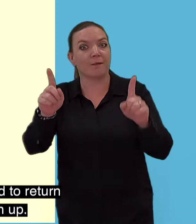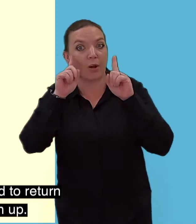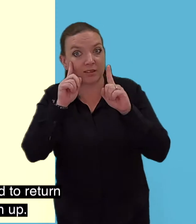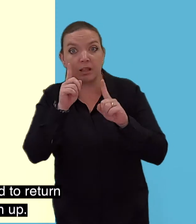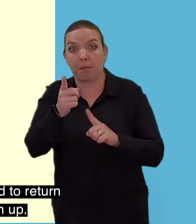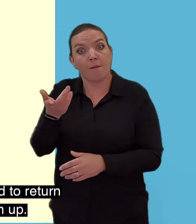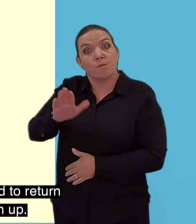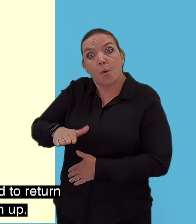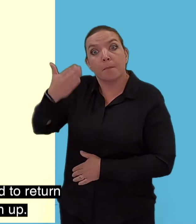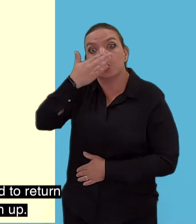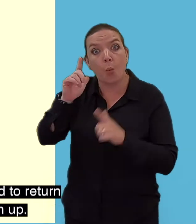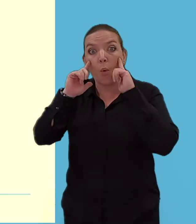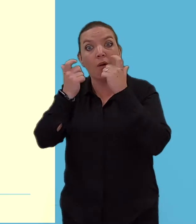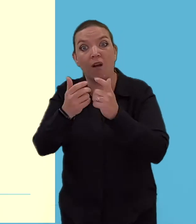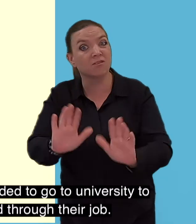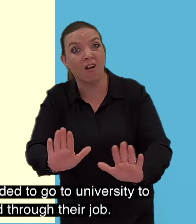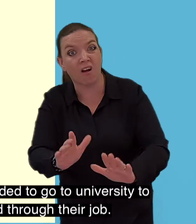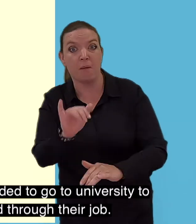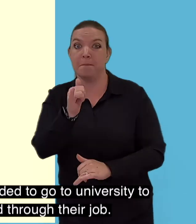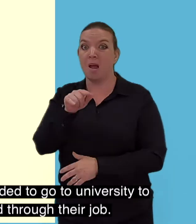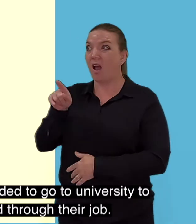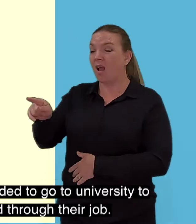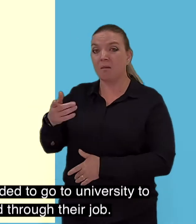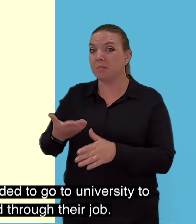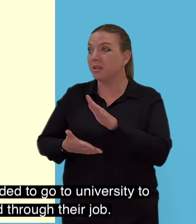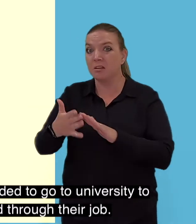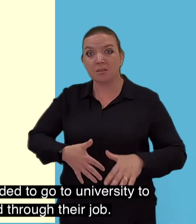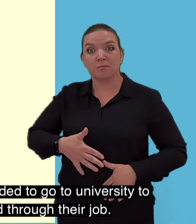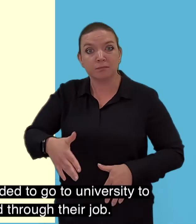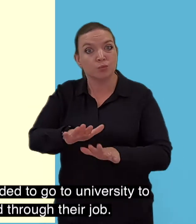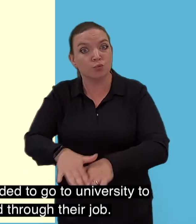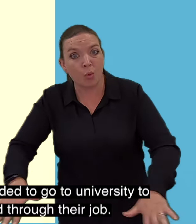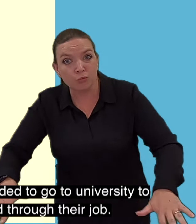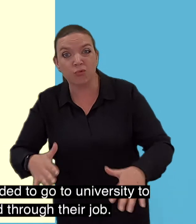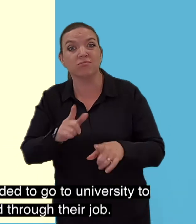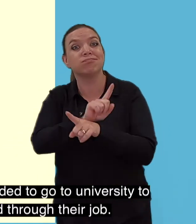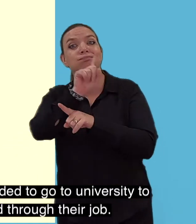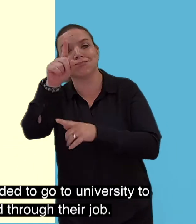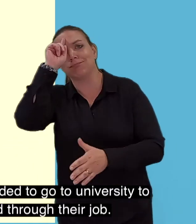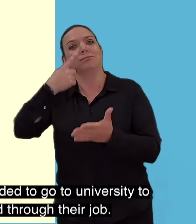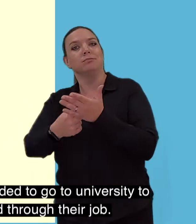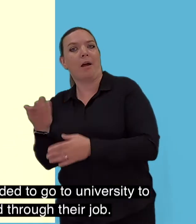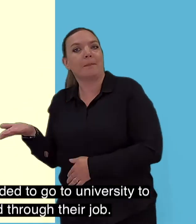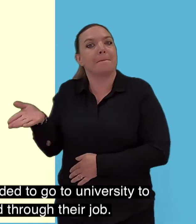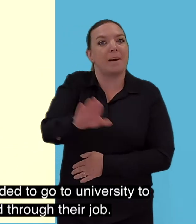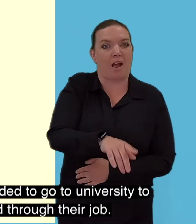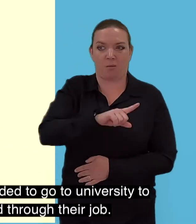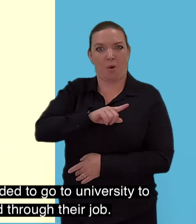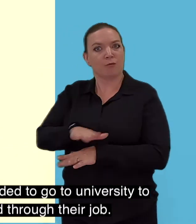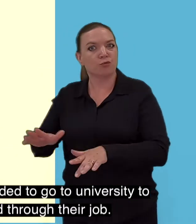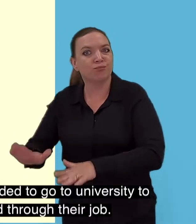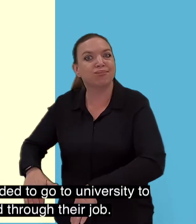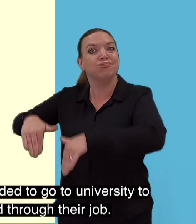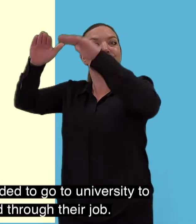return to learning once the kids were grown up. They might have built a successful career and then decided to go to university to study more based on the knowledge